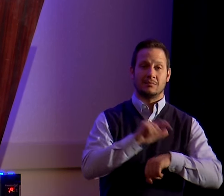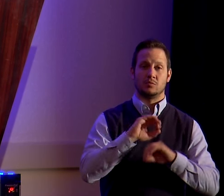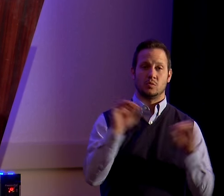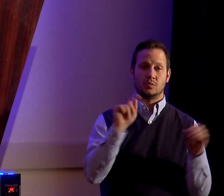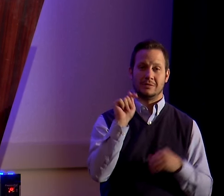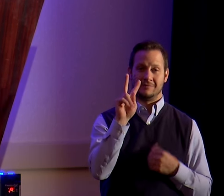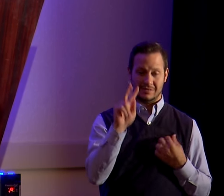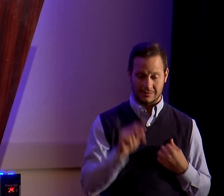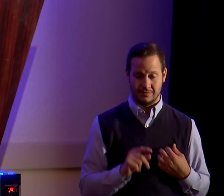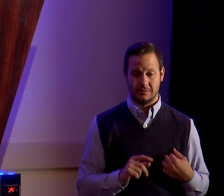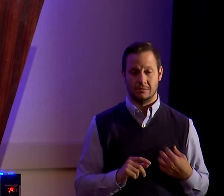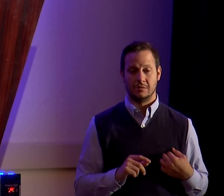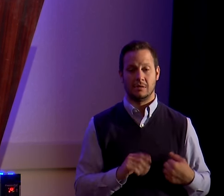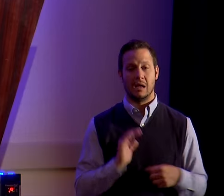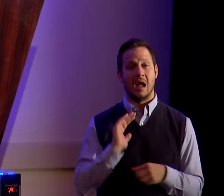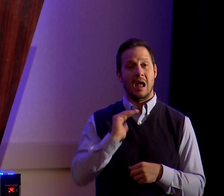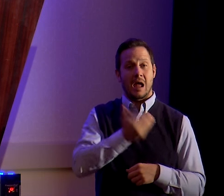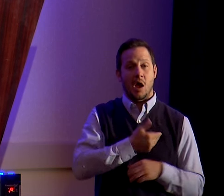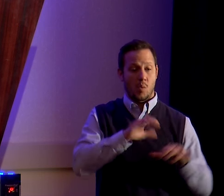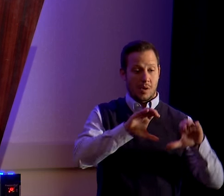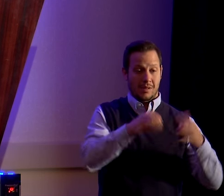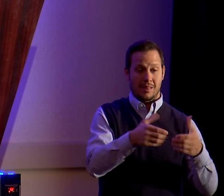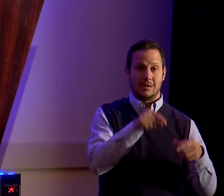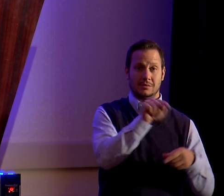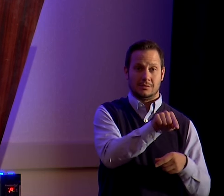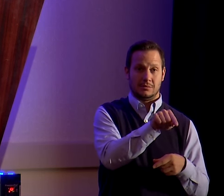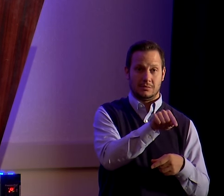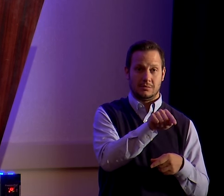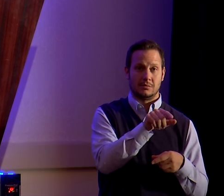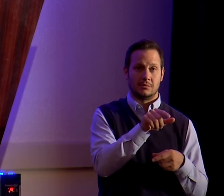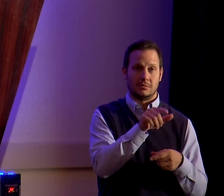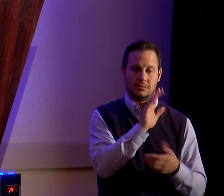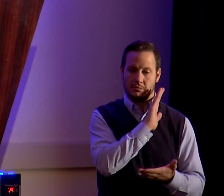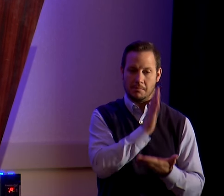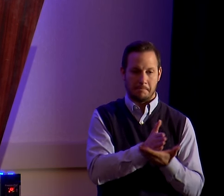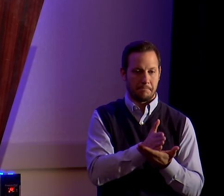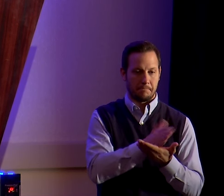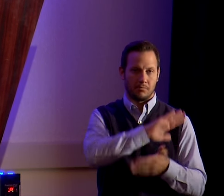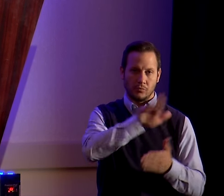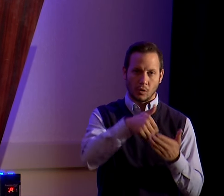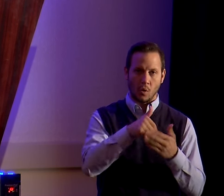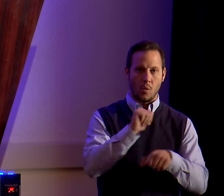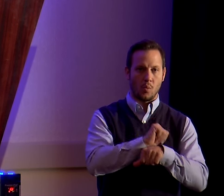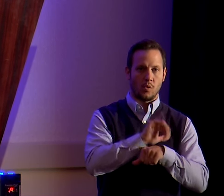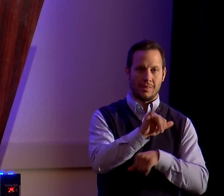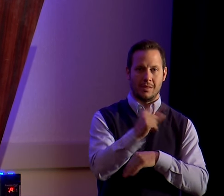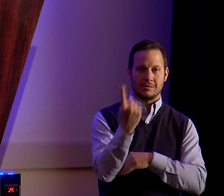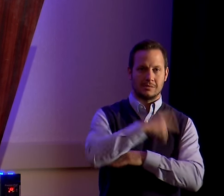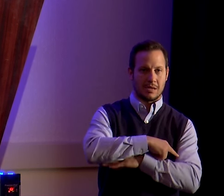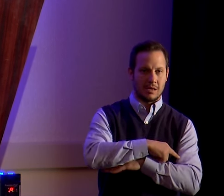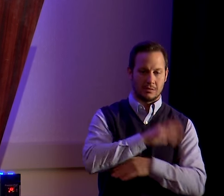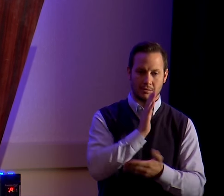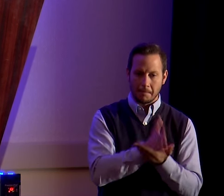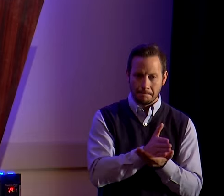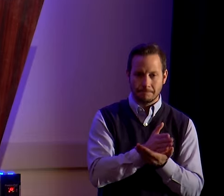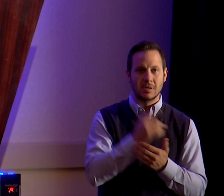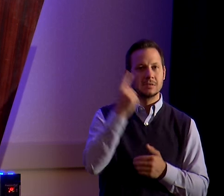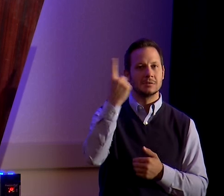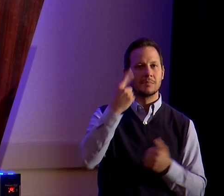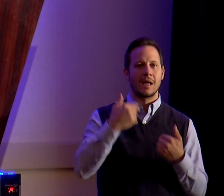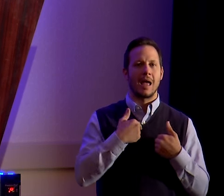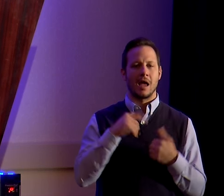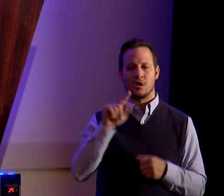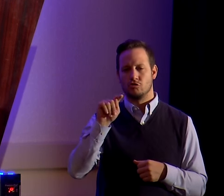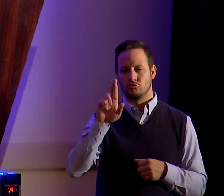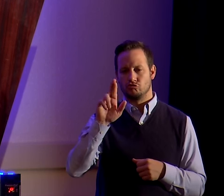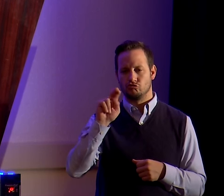The school, at least our class, stopped all work that day. Someone had a transistor